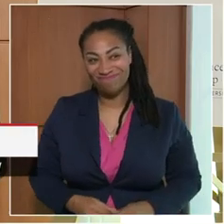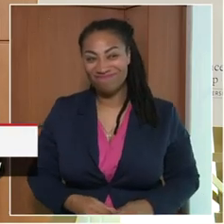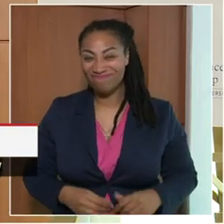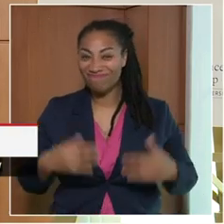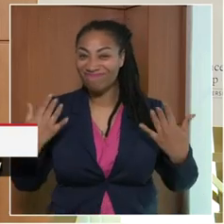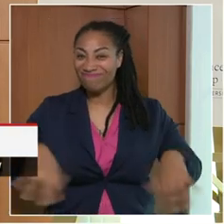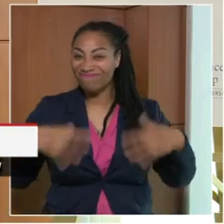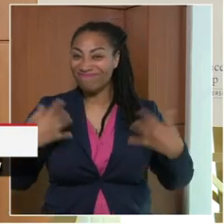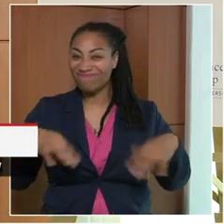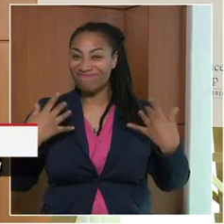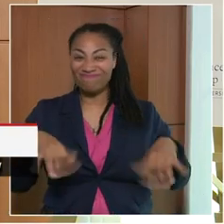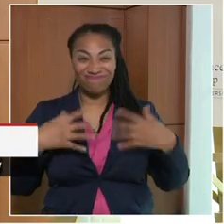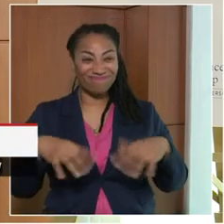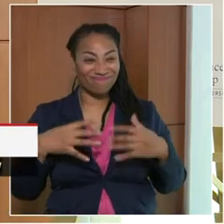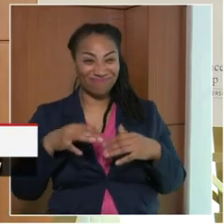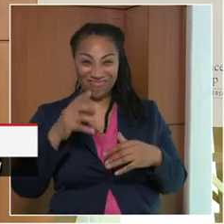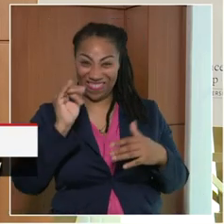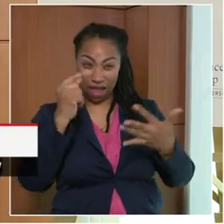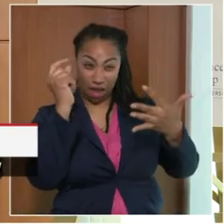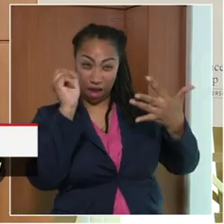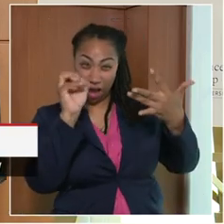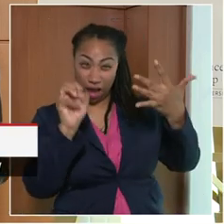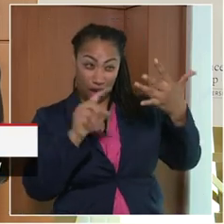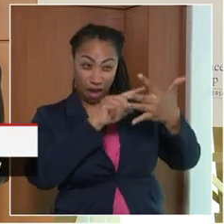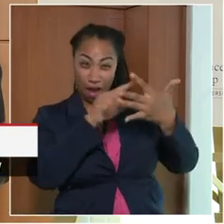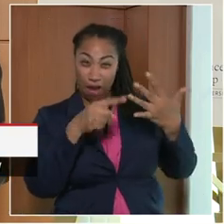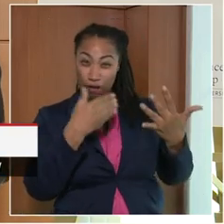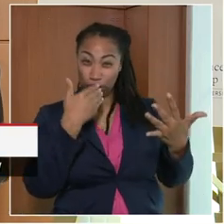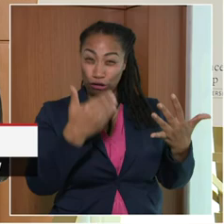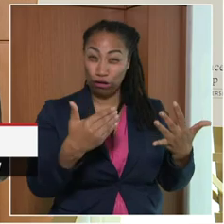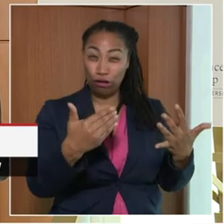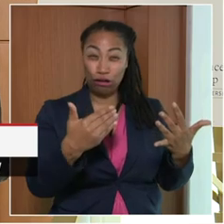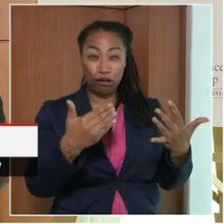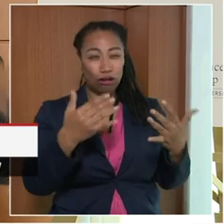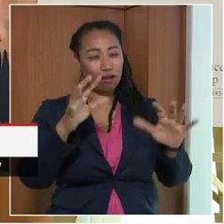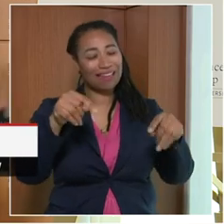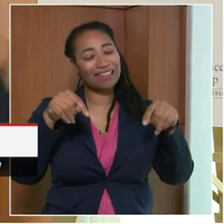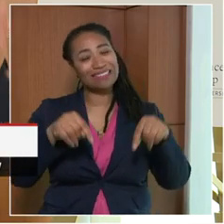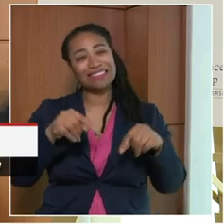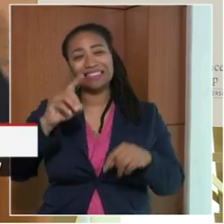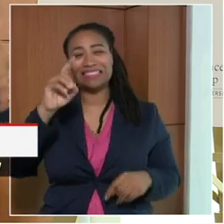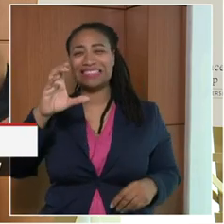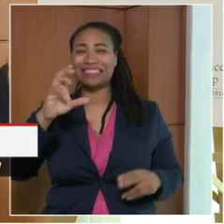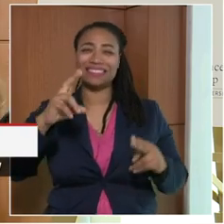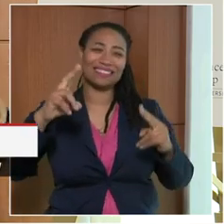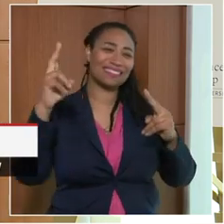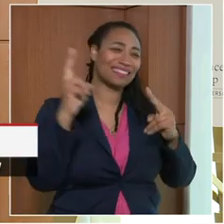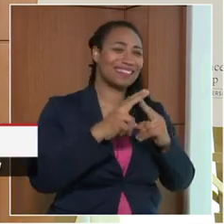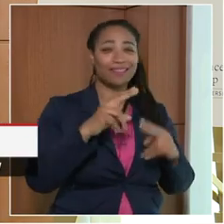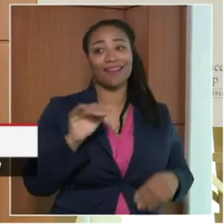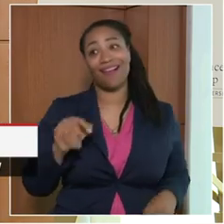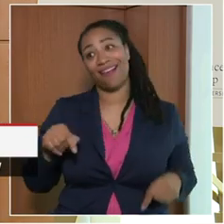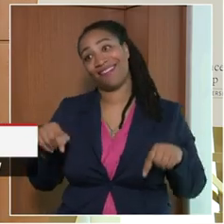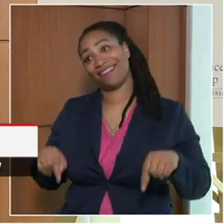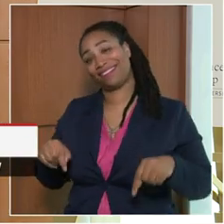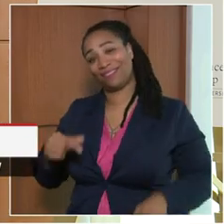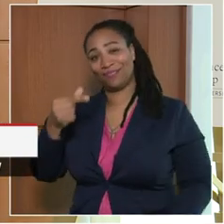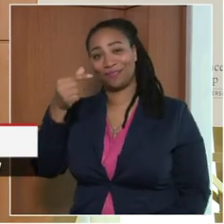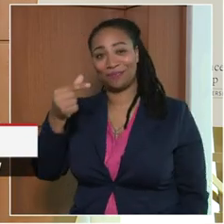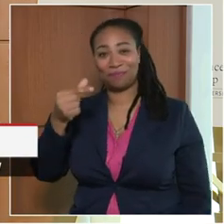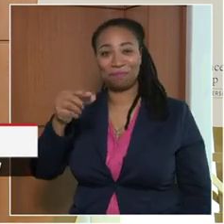And we have some pretty good universities like George Washington University too. So we have to brag on our town, but we have